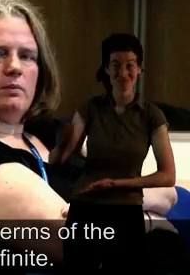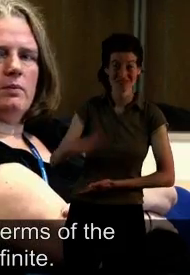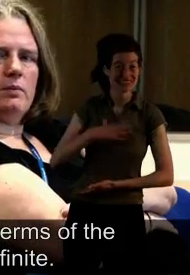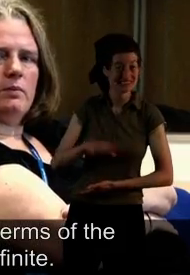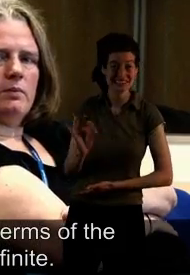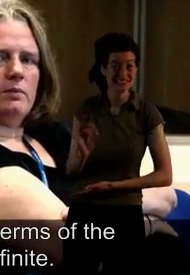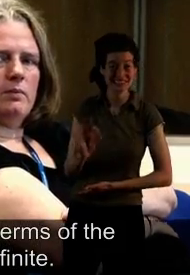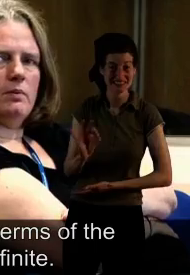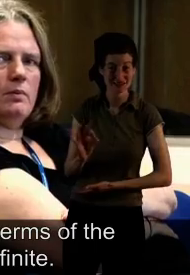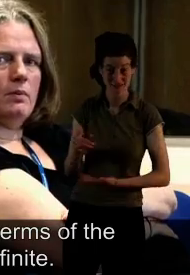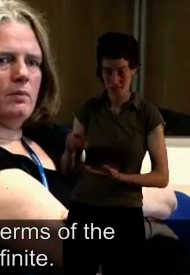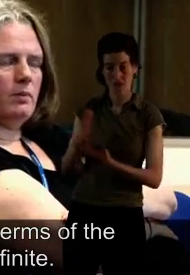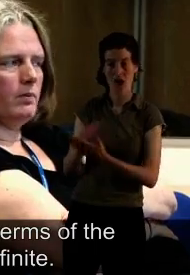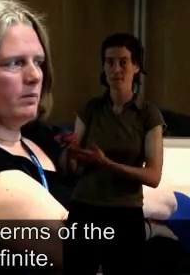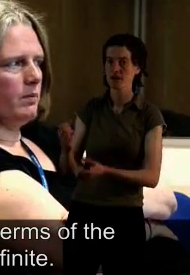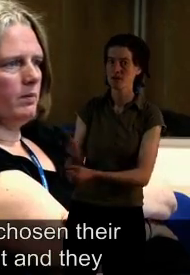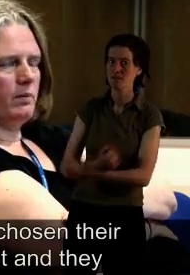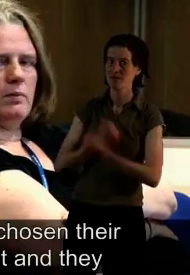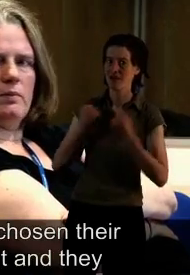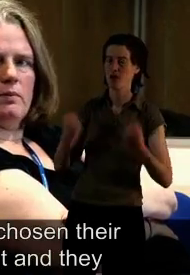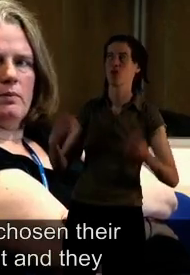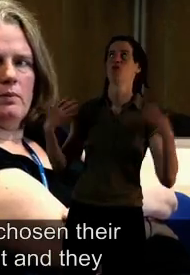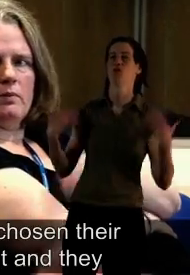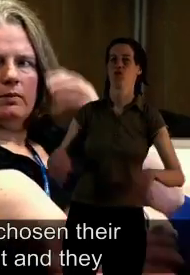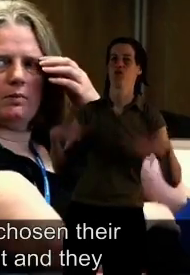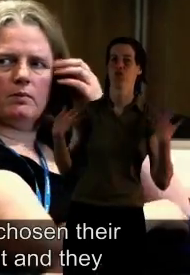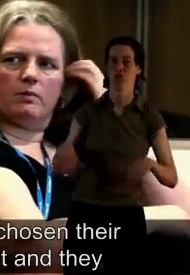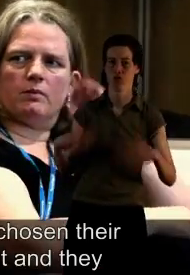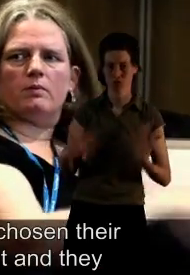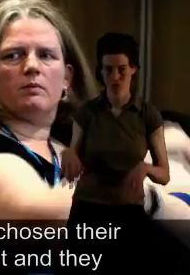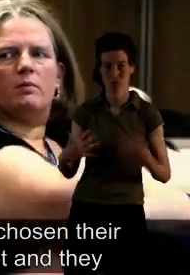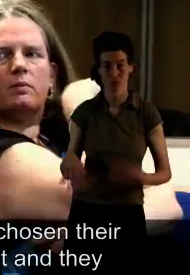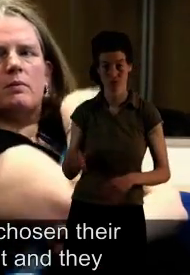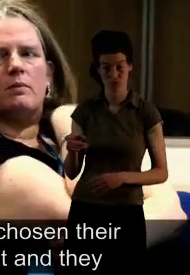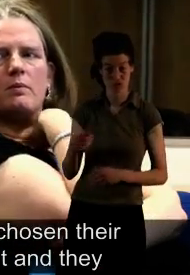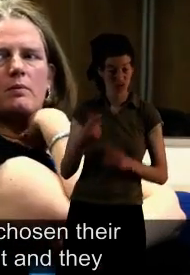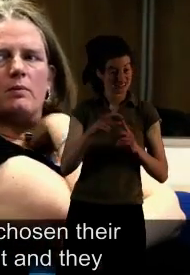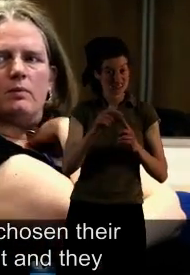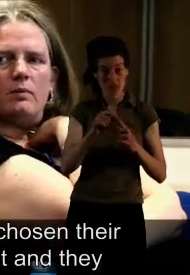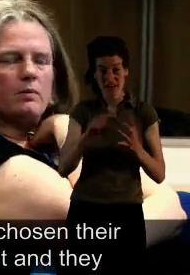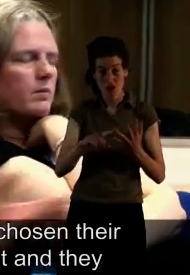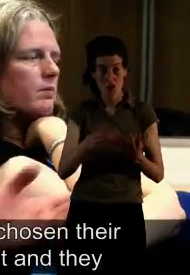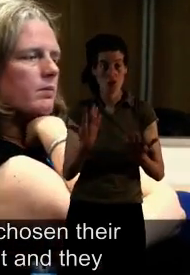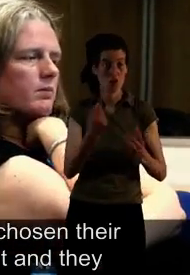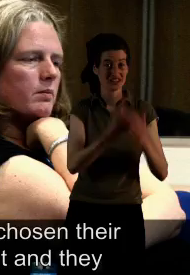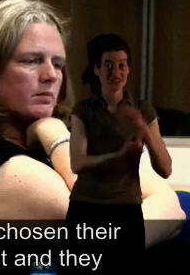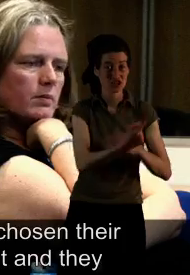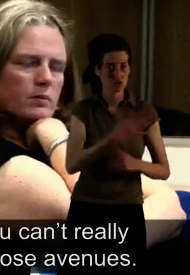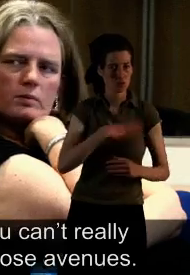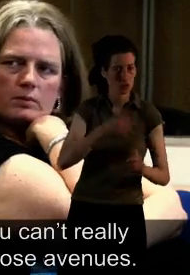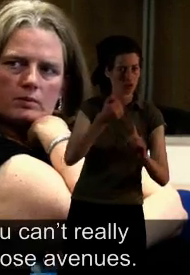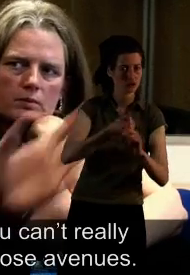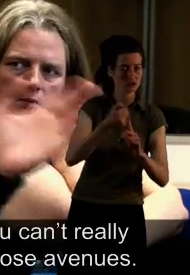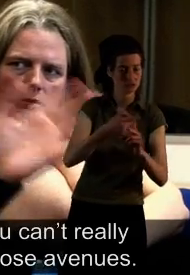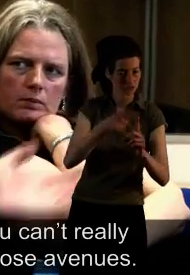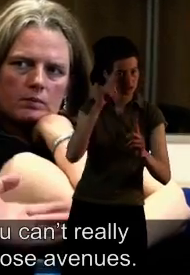terms of the power of the tools, they're infinite. Once the DPO or an individual has chosen their campaign they want to talk about and they